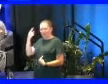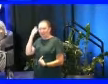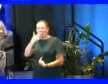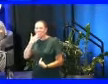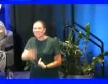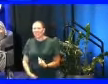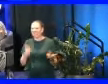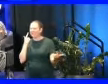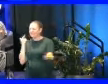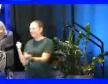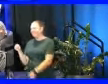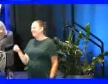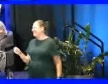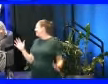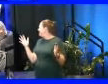me, you know, hey, so.